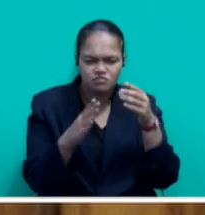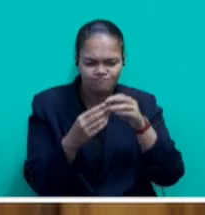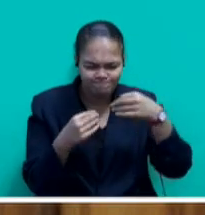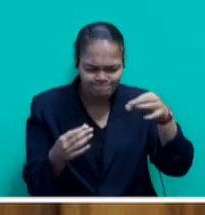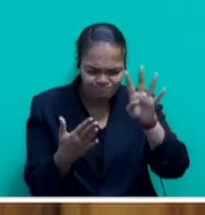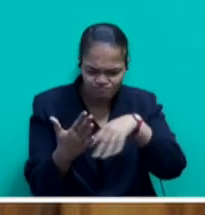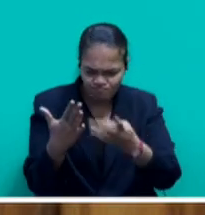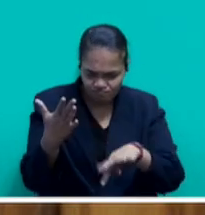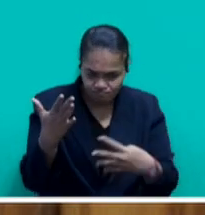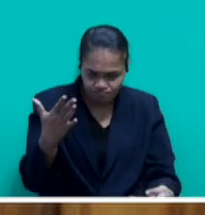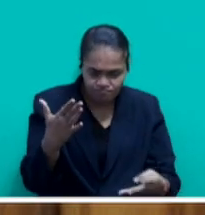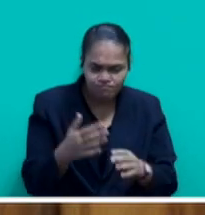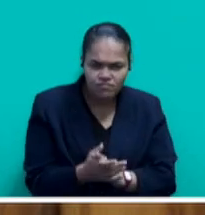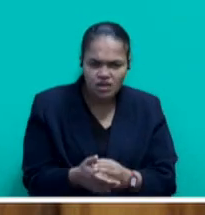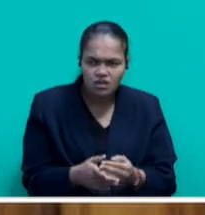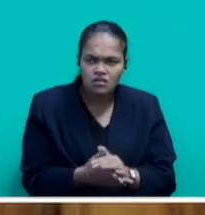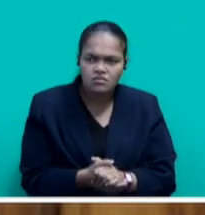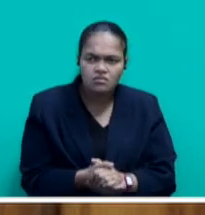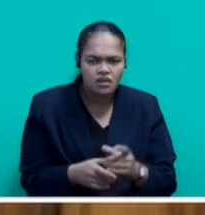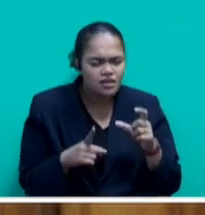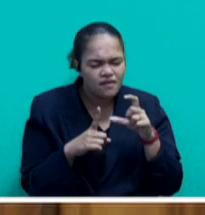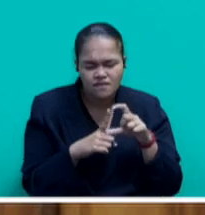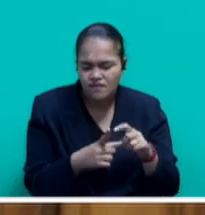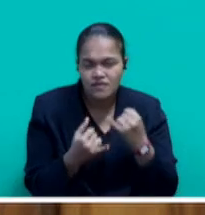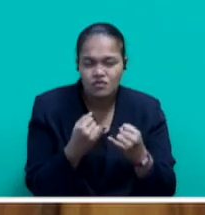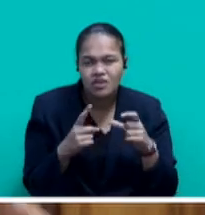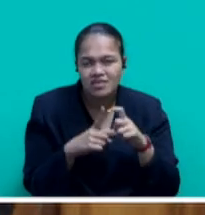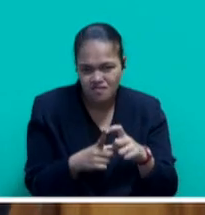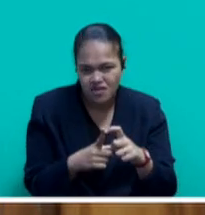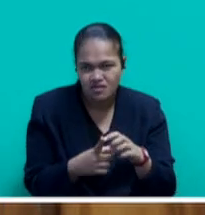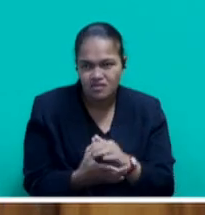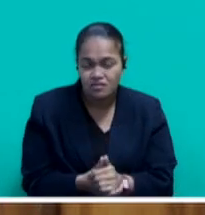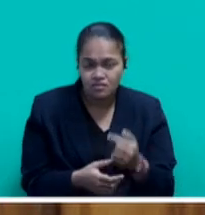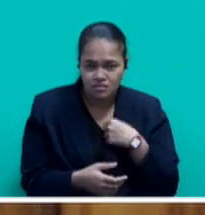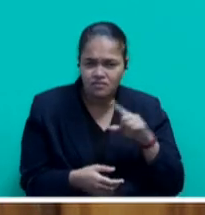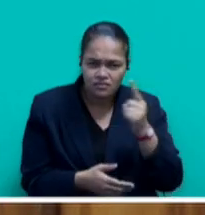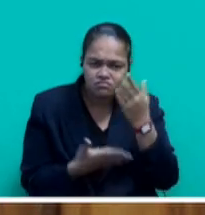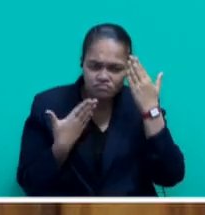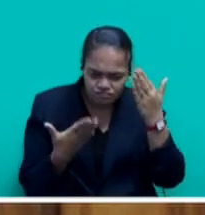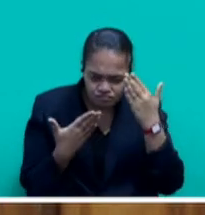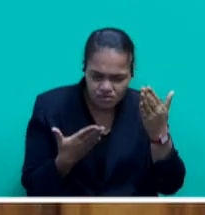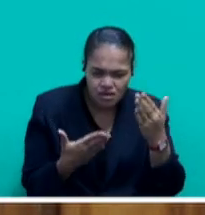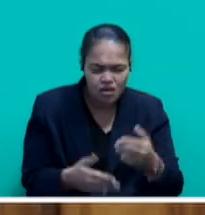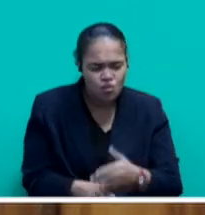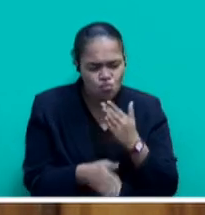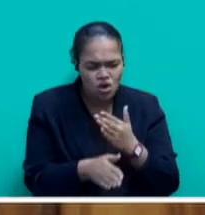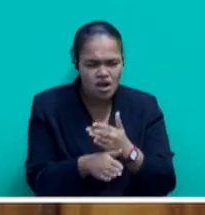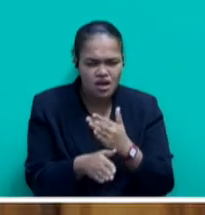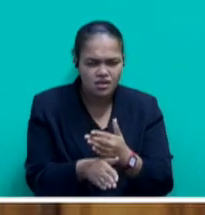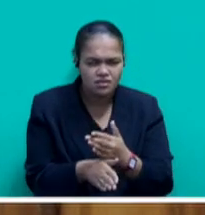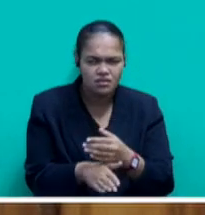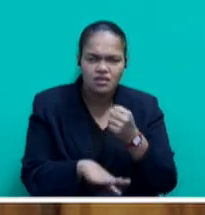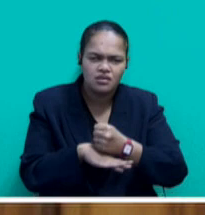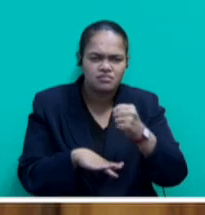has inherited is a difficult task. I want to first acknowledge all the hardworking civil servants who worked long hours to